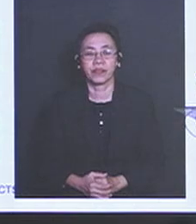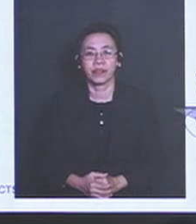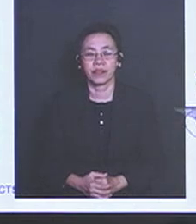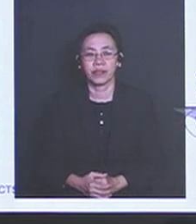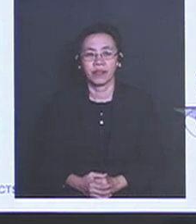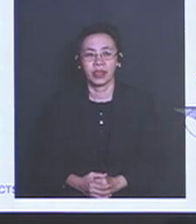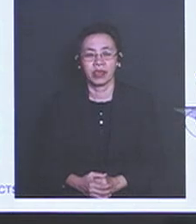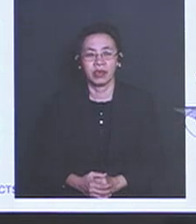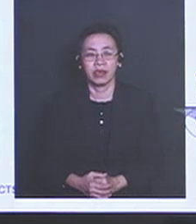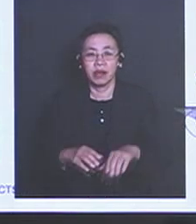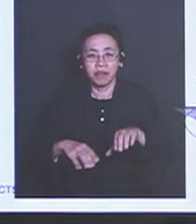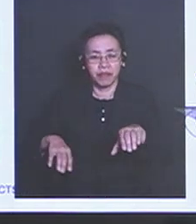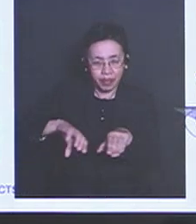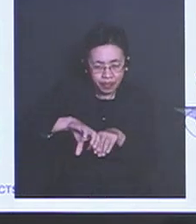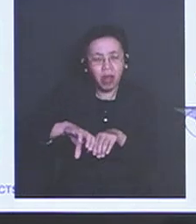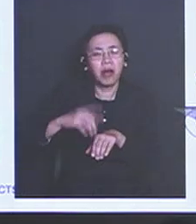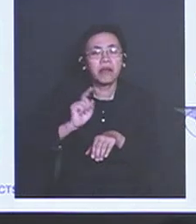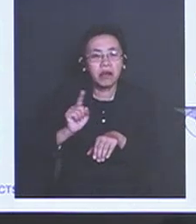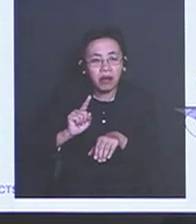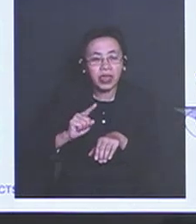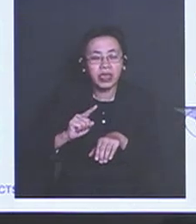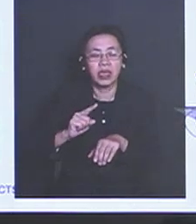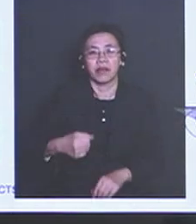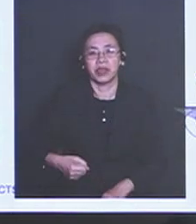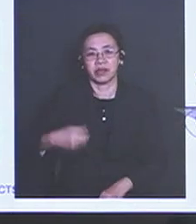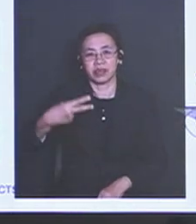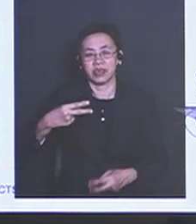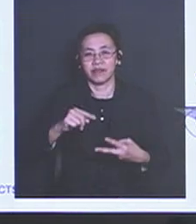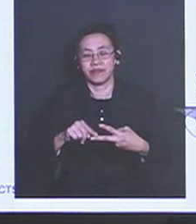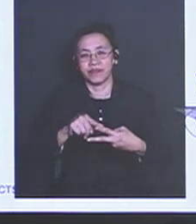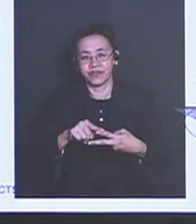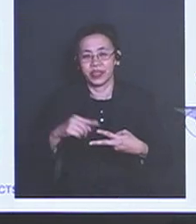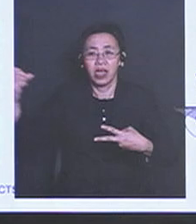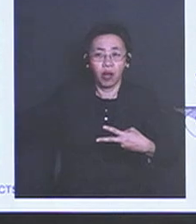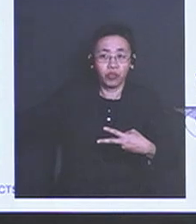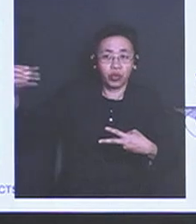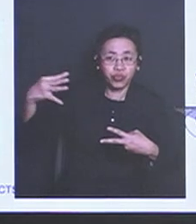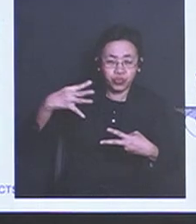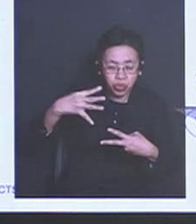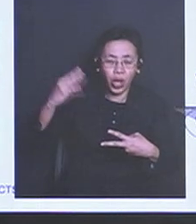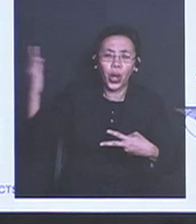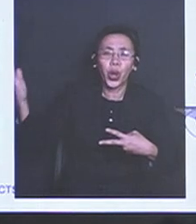for natural light, ventilation, and visual connection between 2 floors.